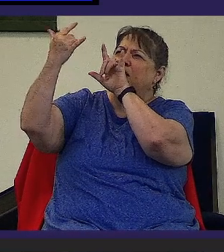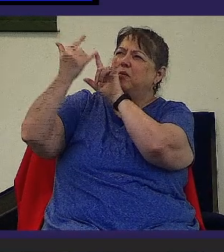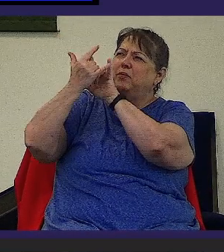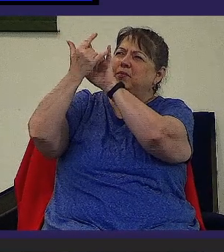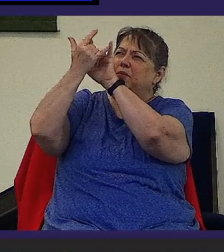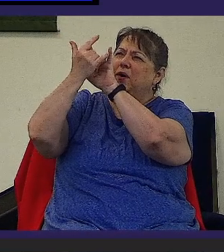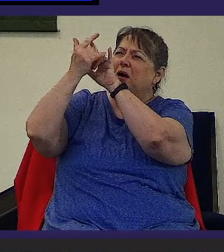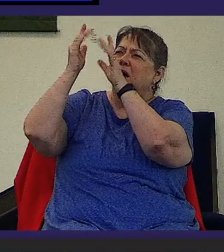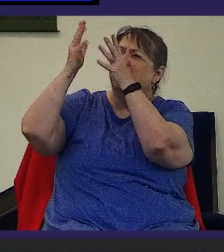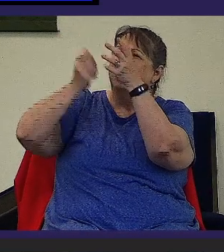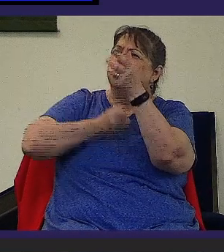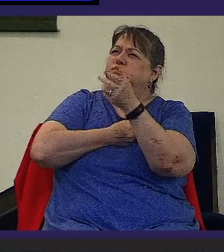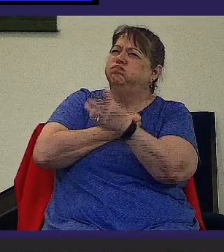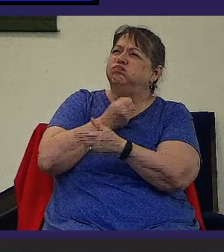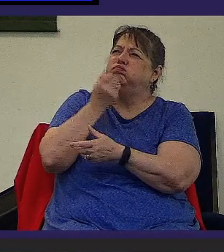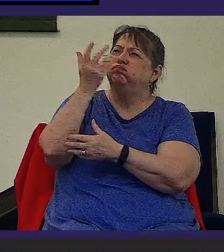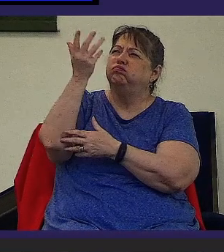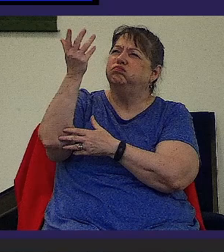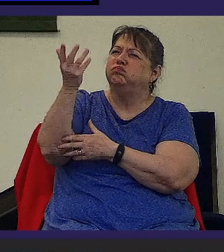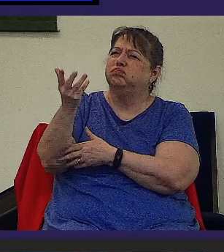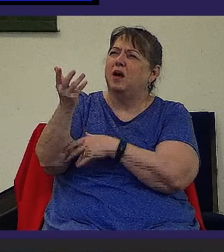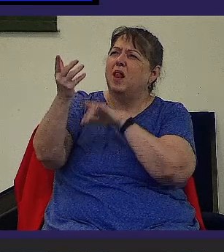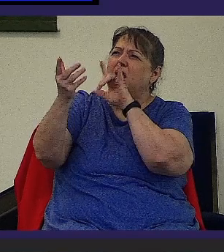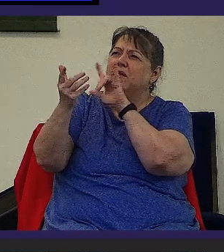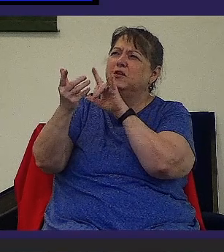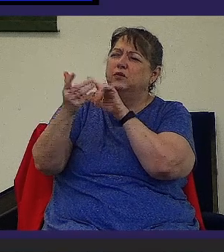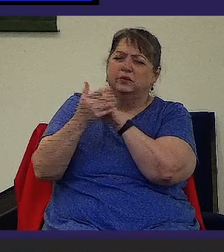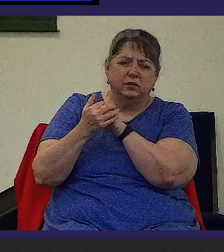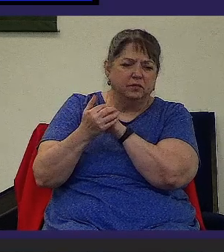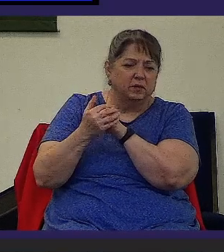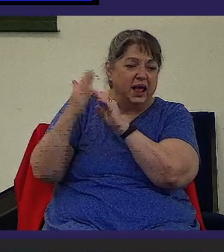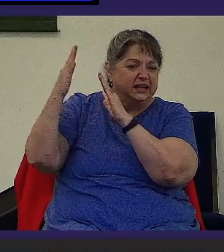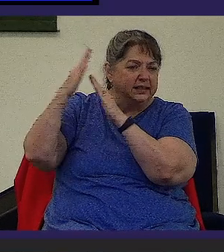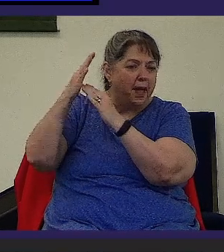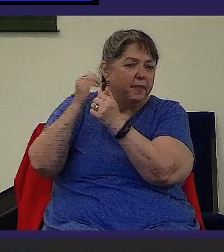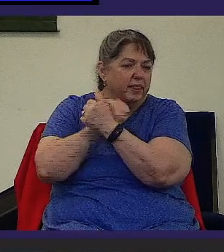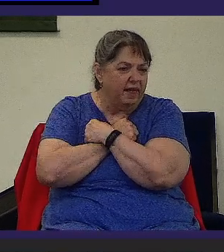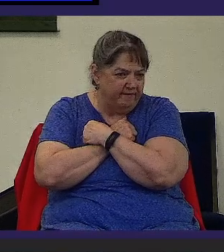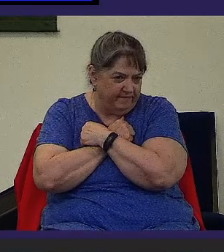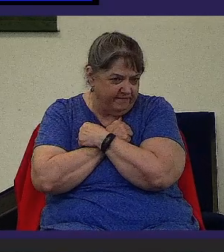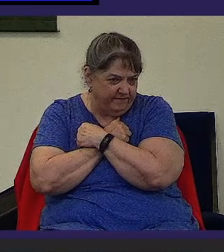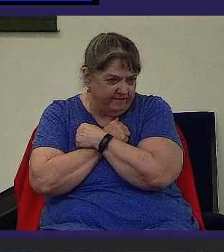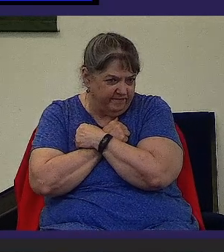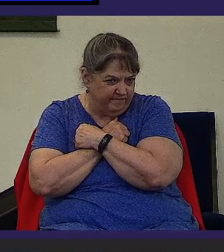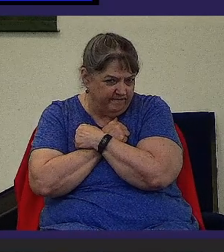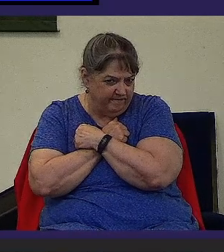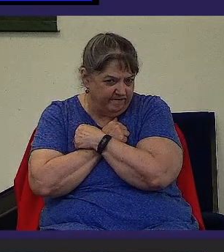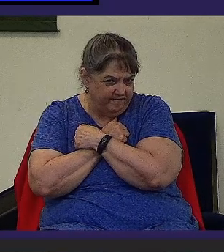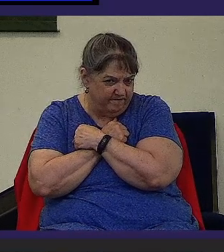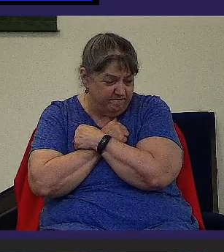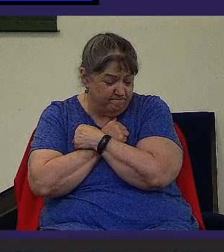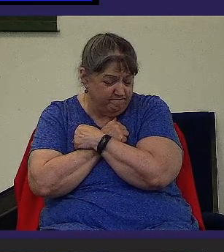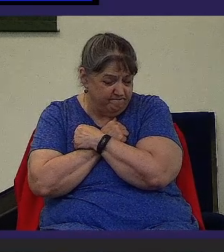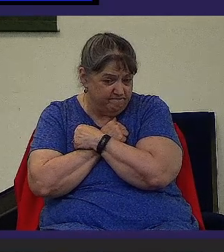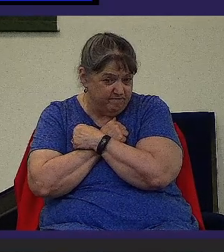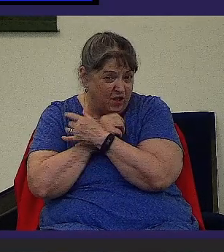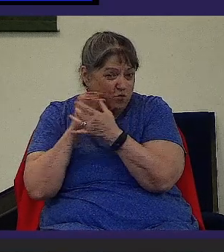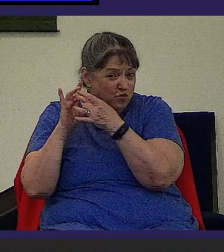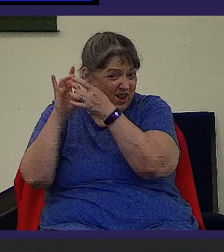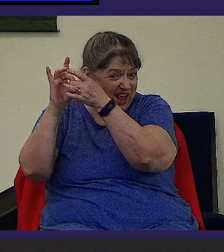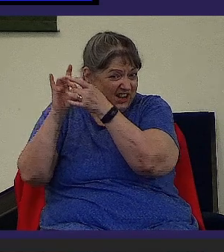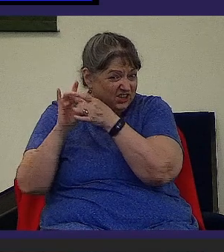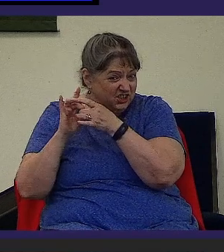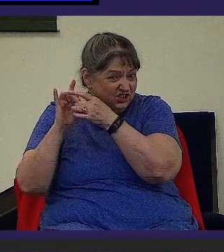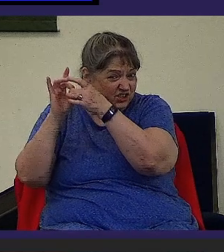to him no one can love us like that our relationship with god with god is based on a